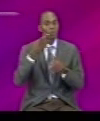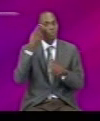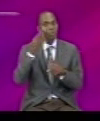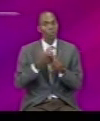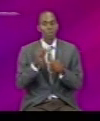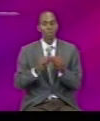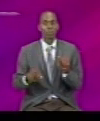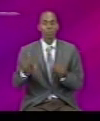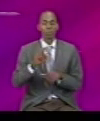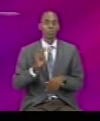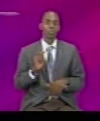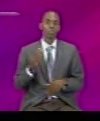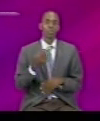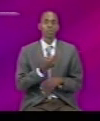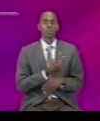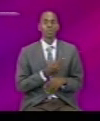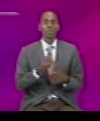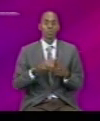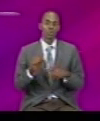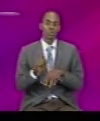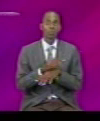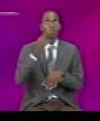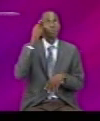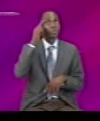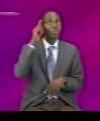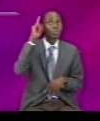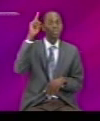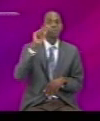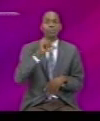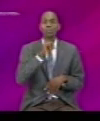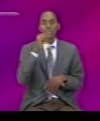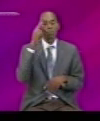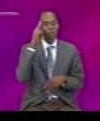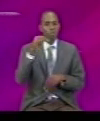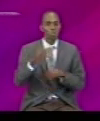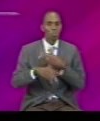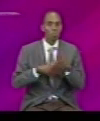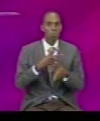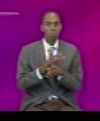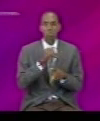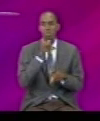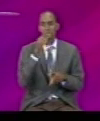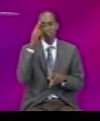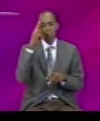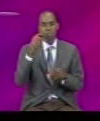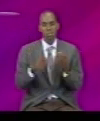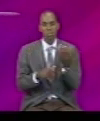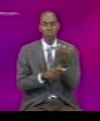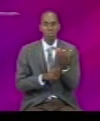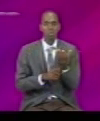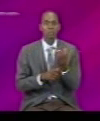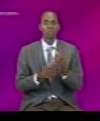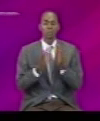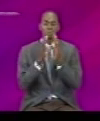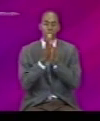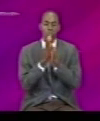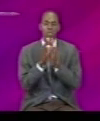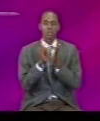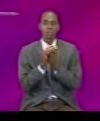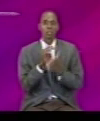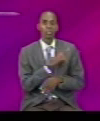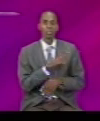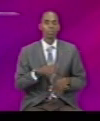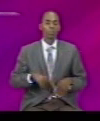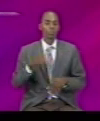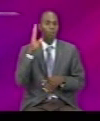him, not for the world, not for the flesh. Let's pray that the Lord will help